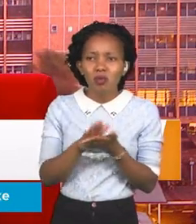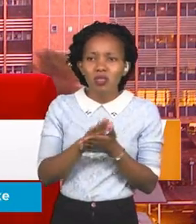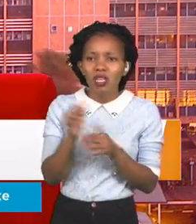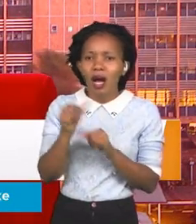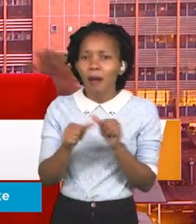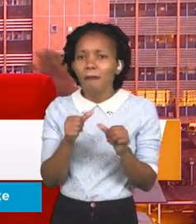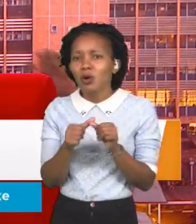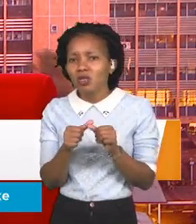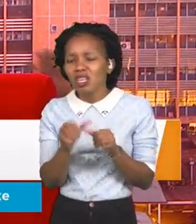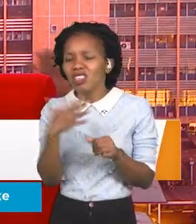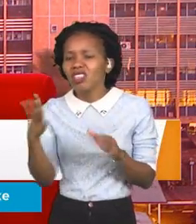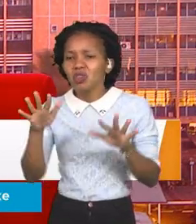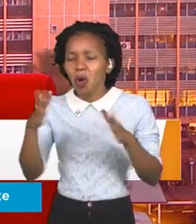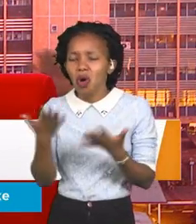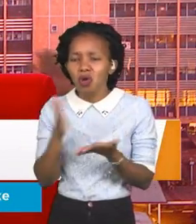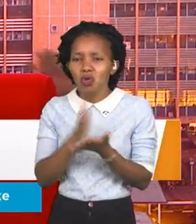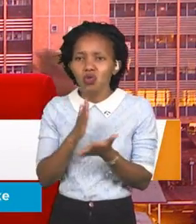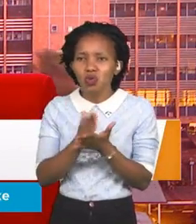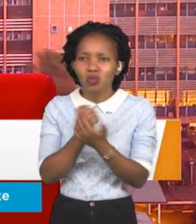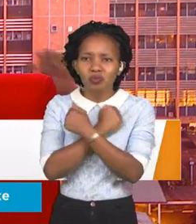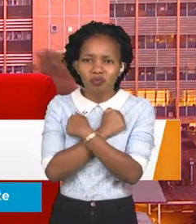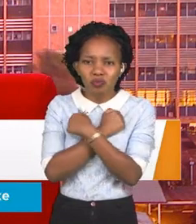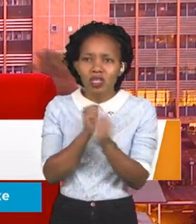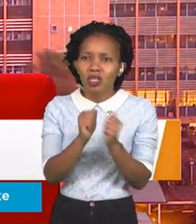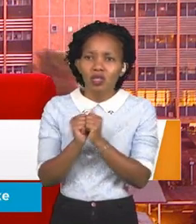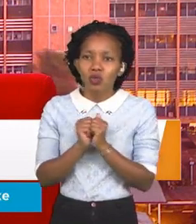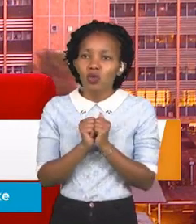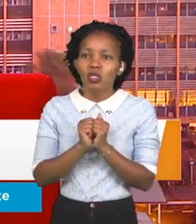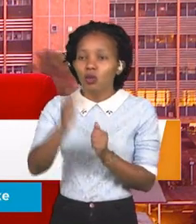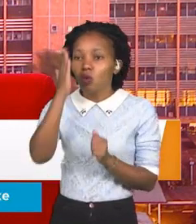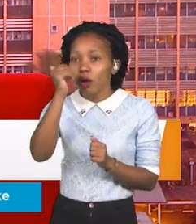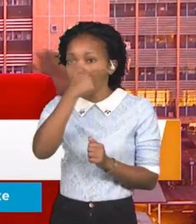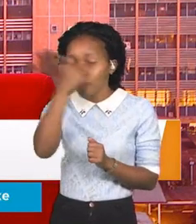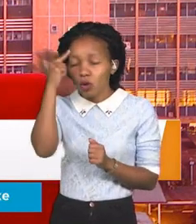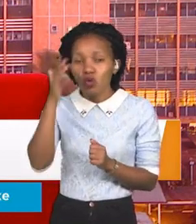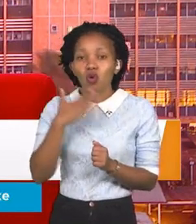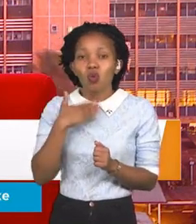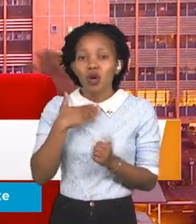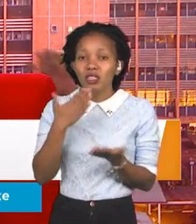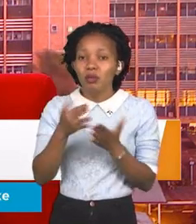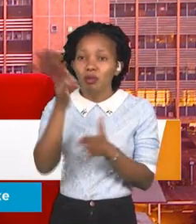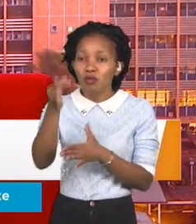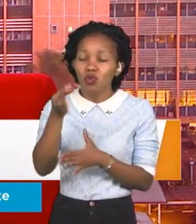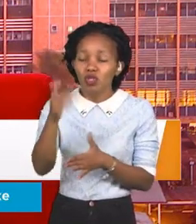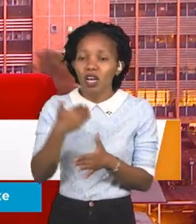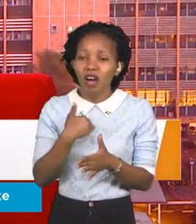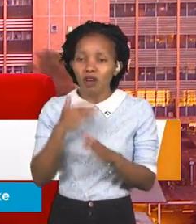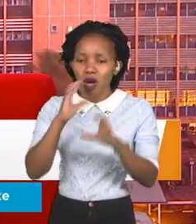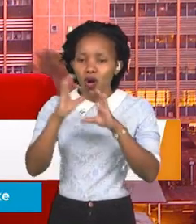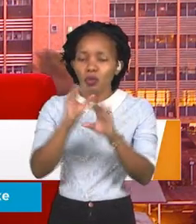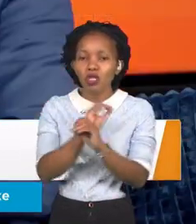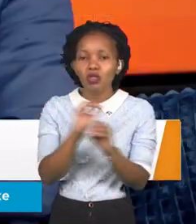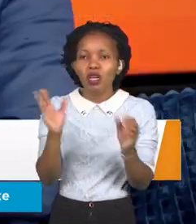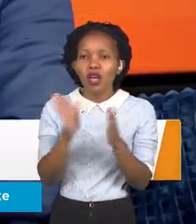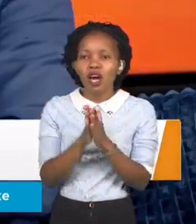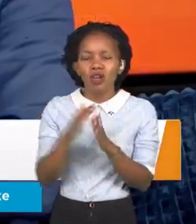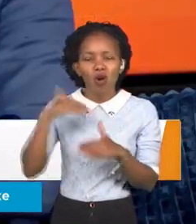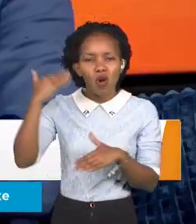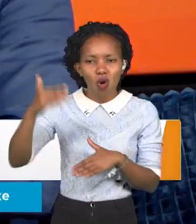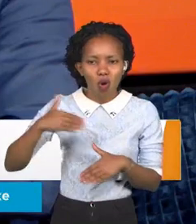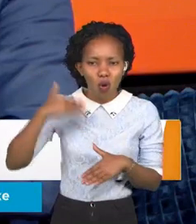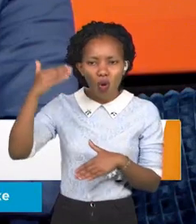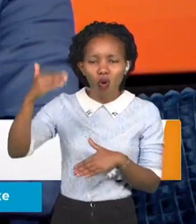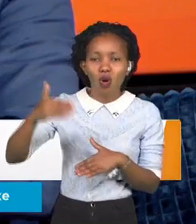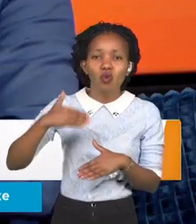material or are we sincerely and passionately together because we want to head somewhere. We are not communicating. And it always